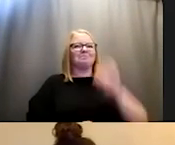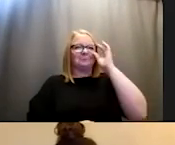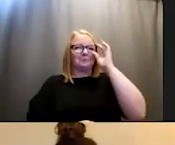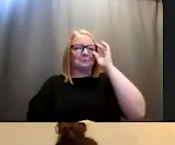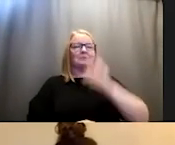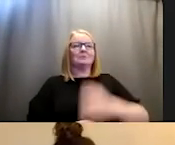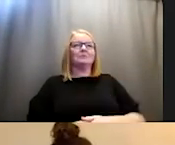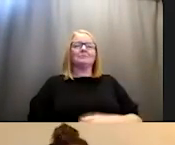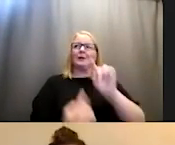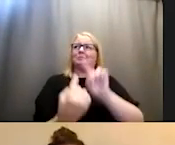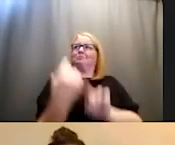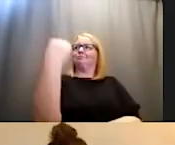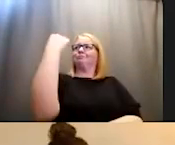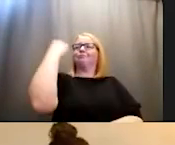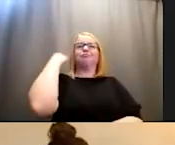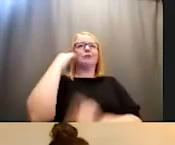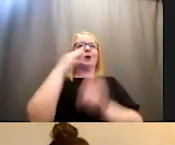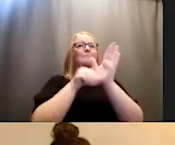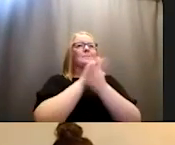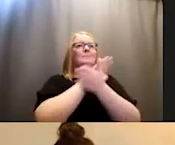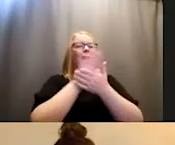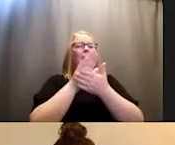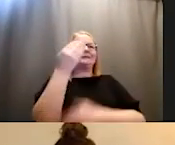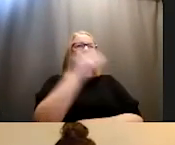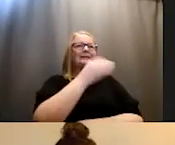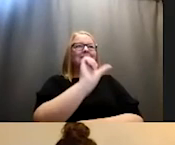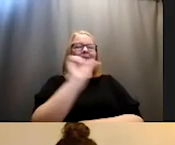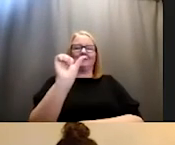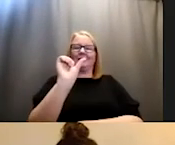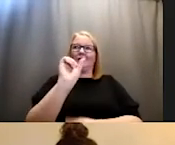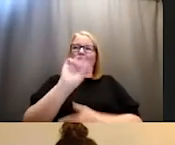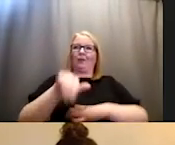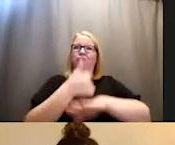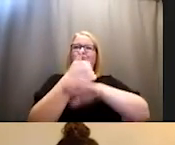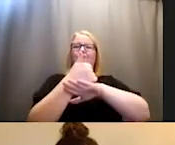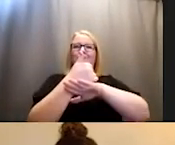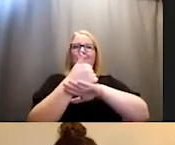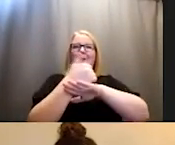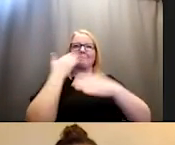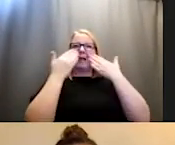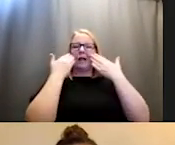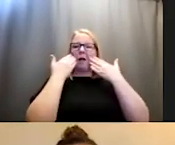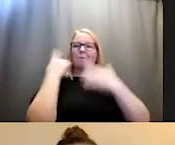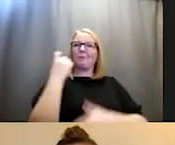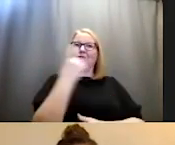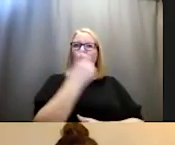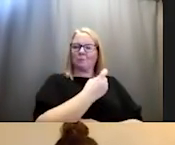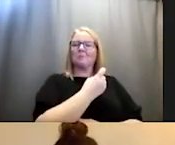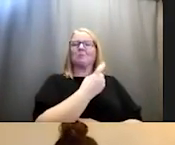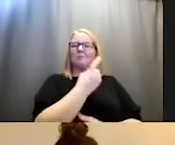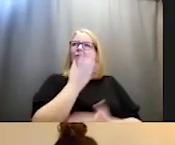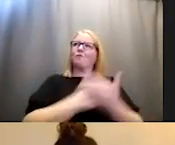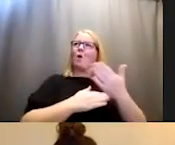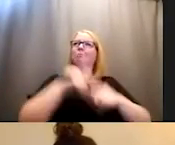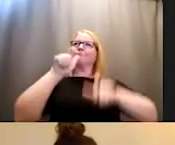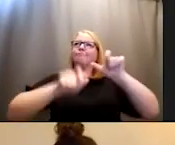It was back in March 1966 when Quant launched the range of cosmetics and perfumes, which really enabled customers from around the